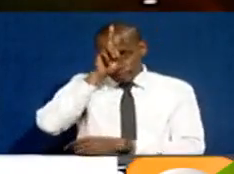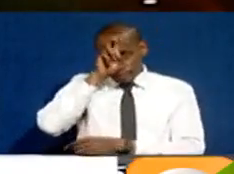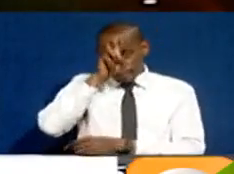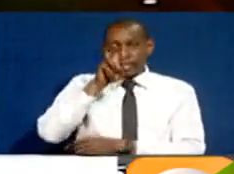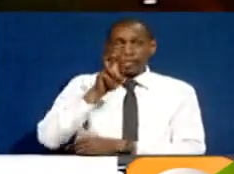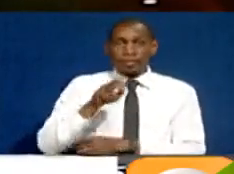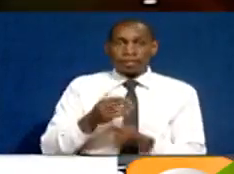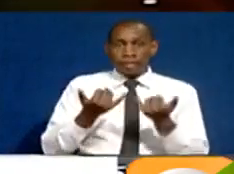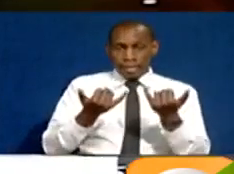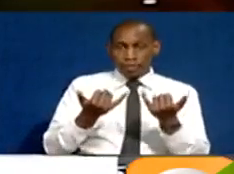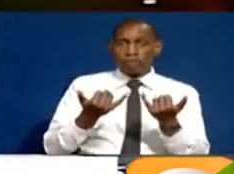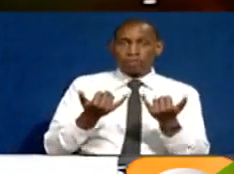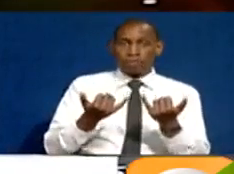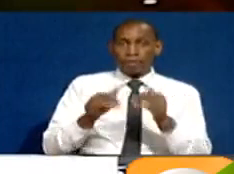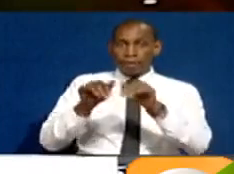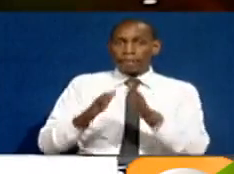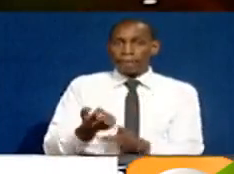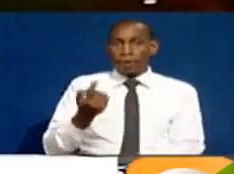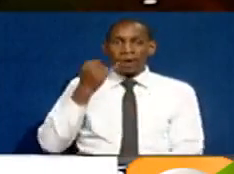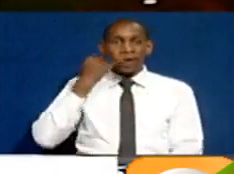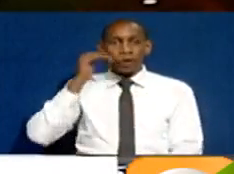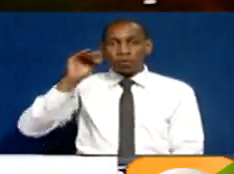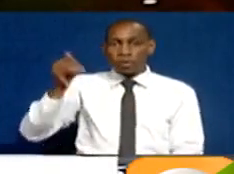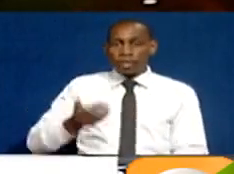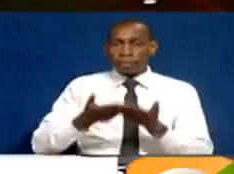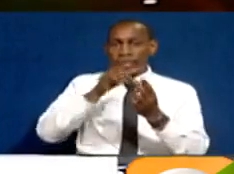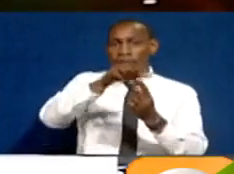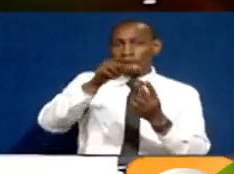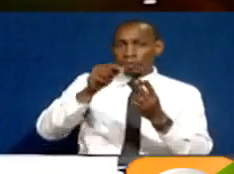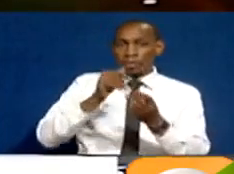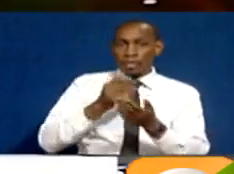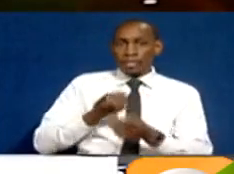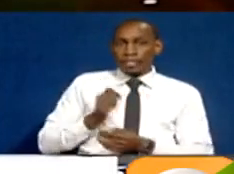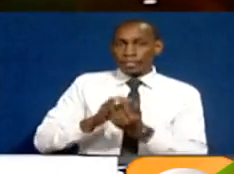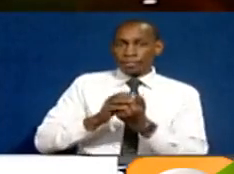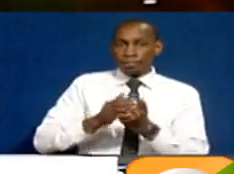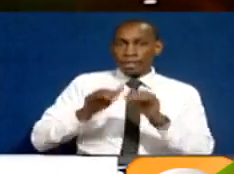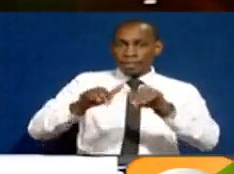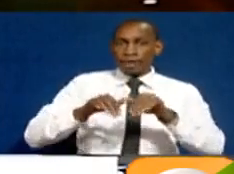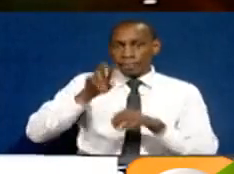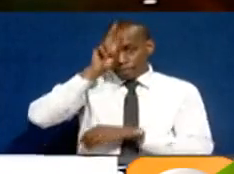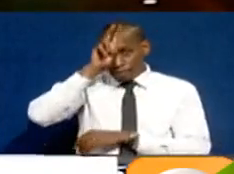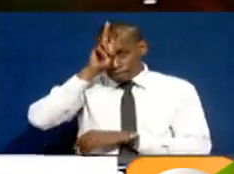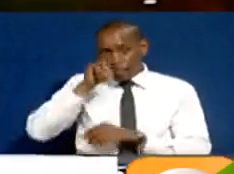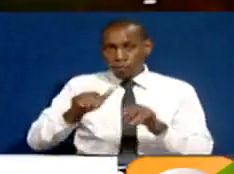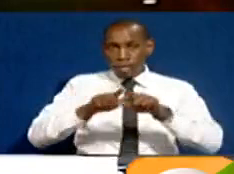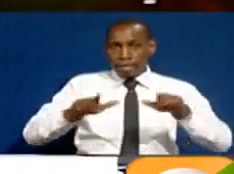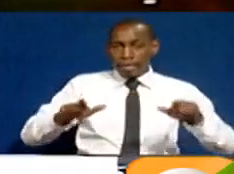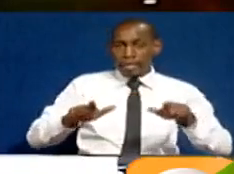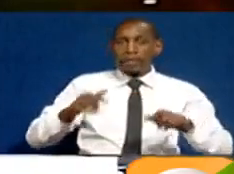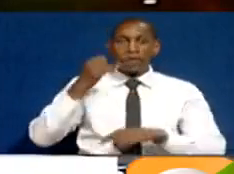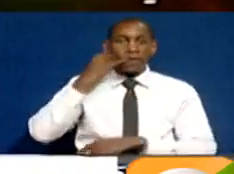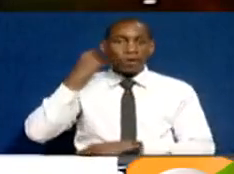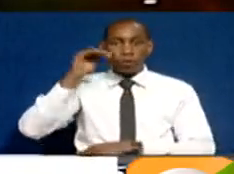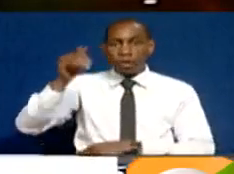pet? Well, one farmer in Nakuru County is giving you that option as she rears these creatures at one of her farms